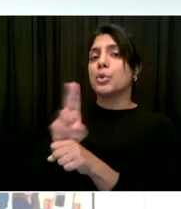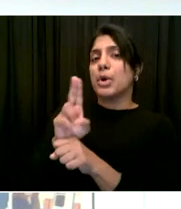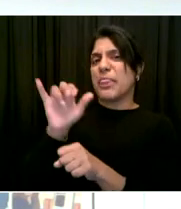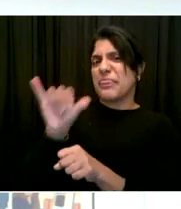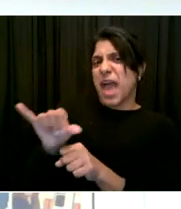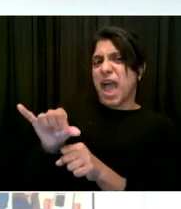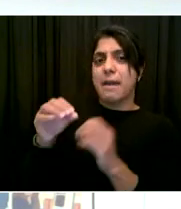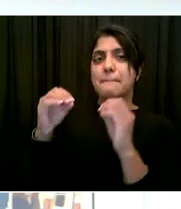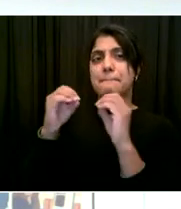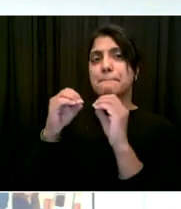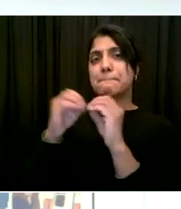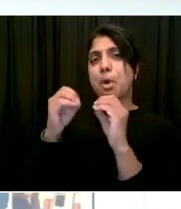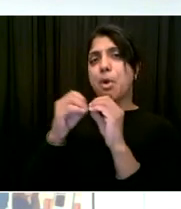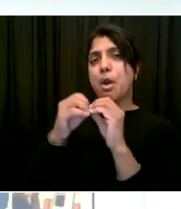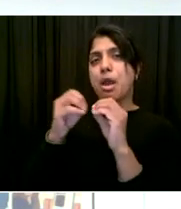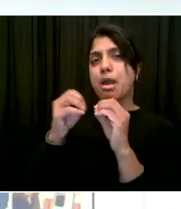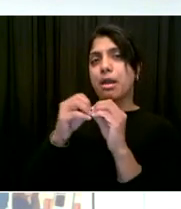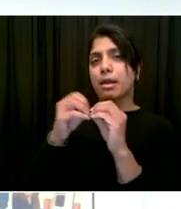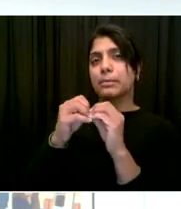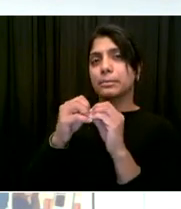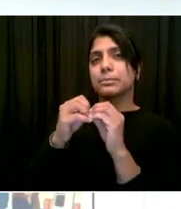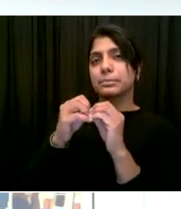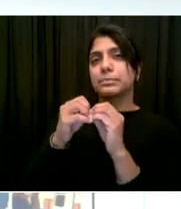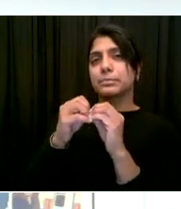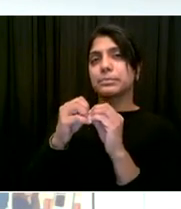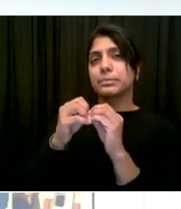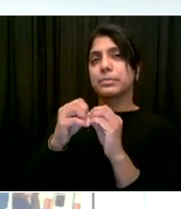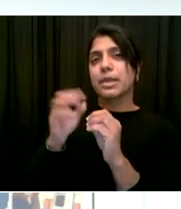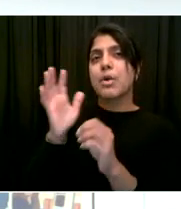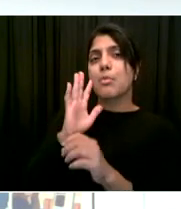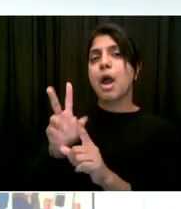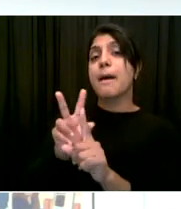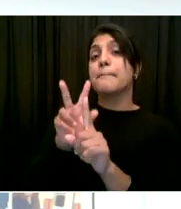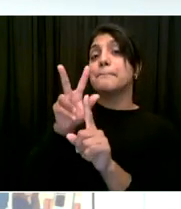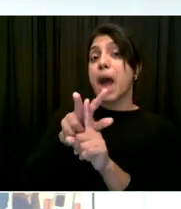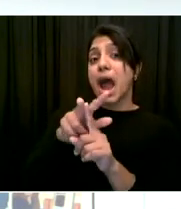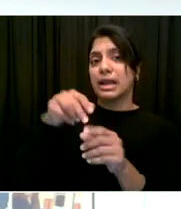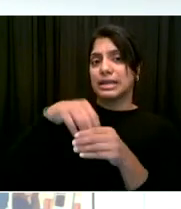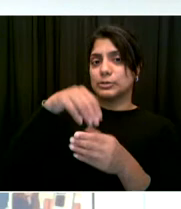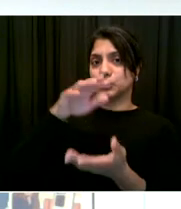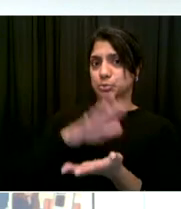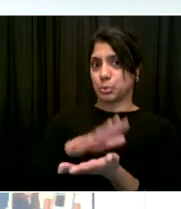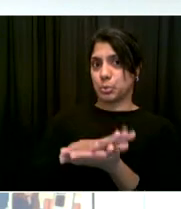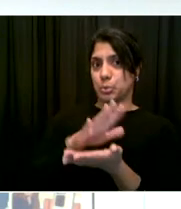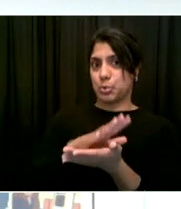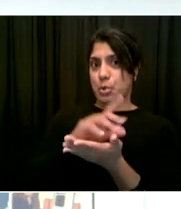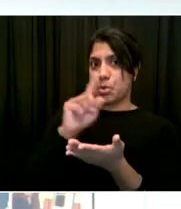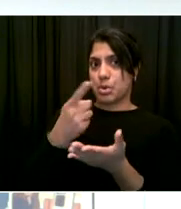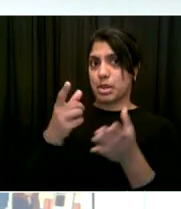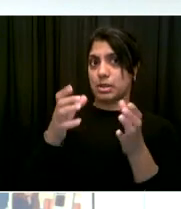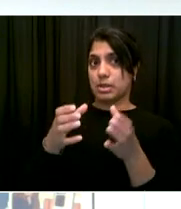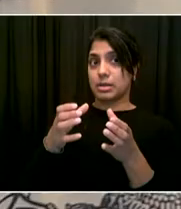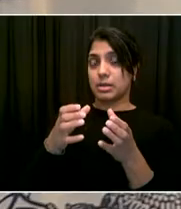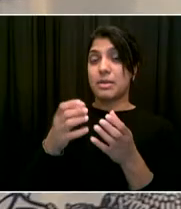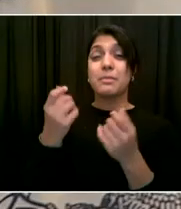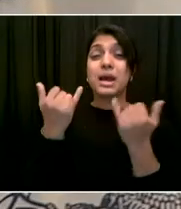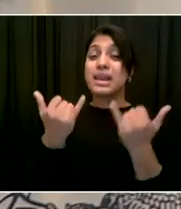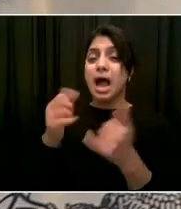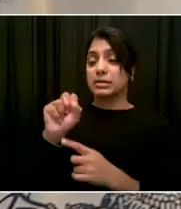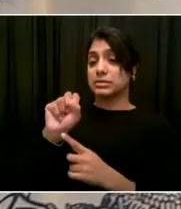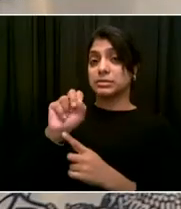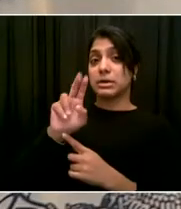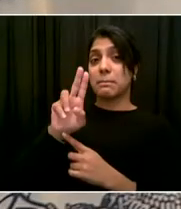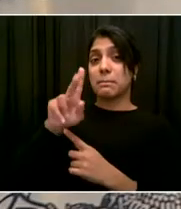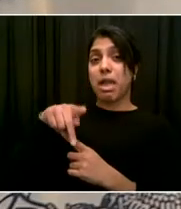an important one, which again, when the supply increases, we expect to deploy more and more. Thank you. Thank you.